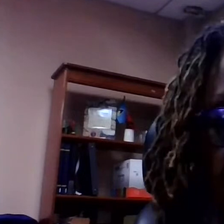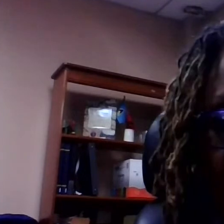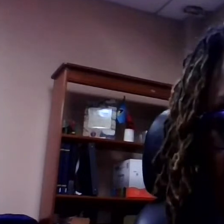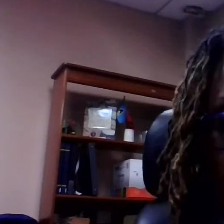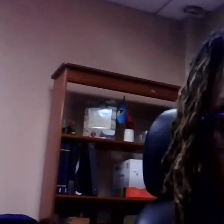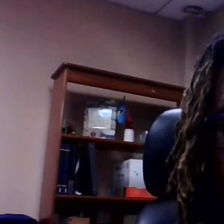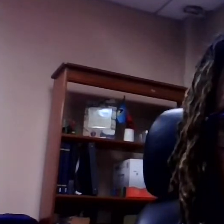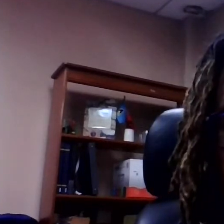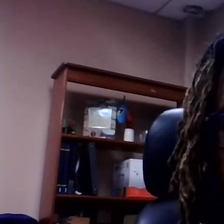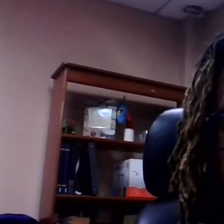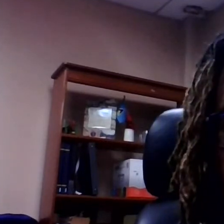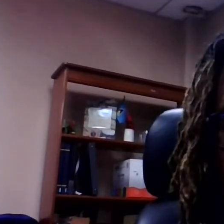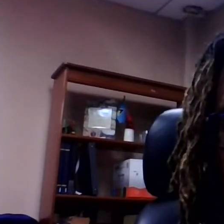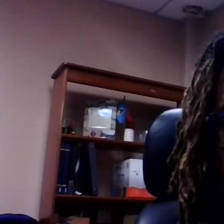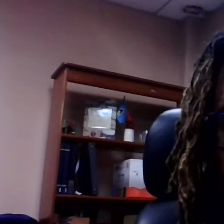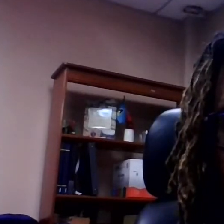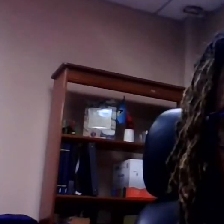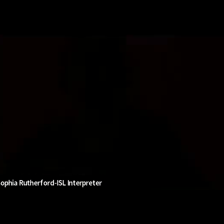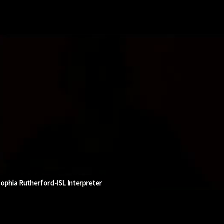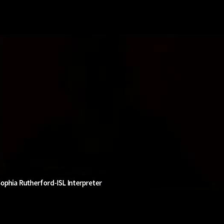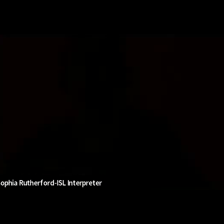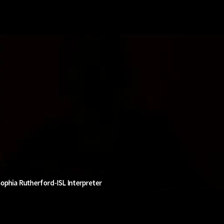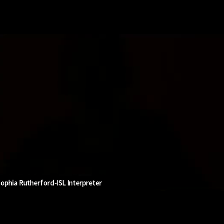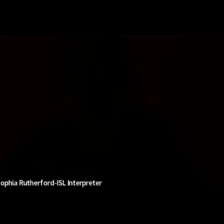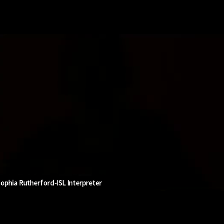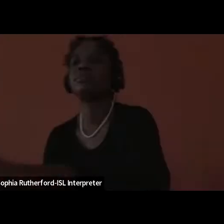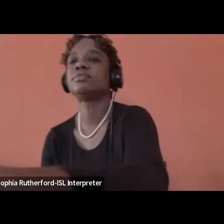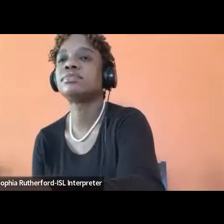Dr. Teresa Bent on.